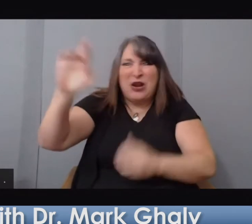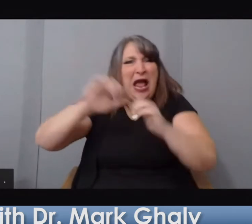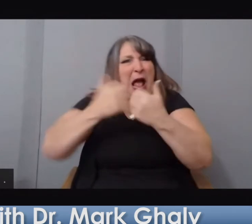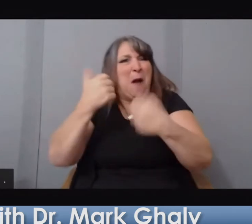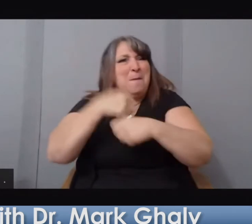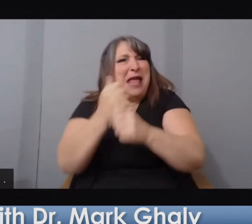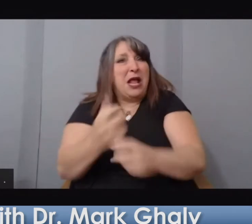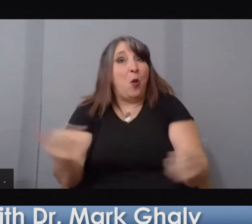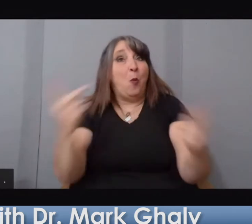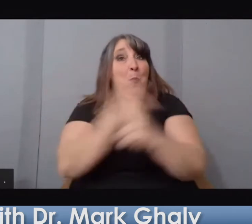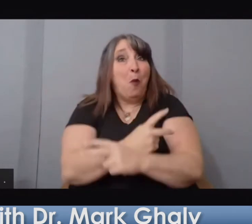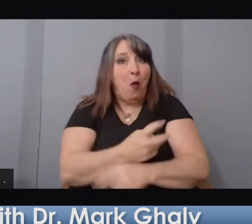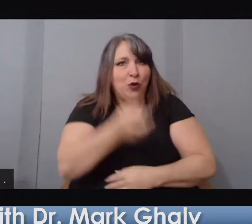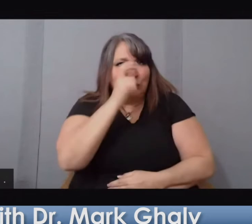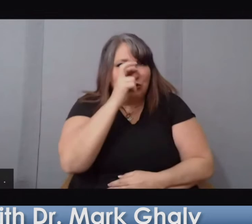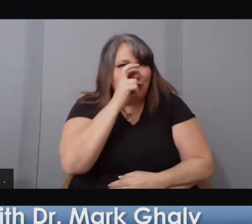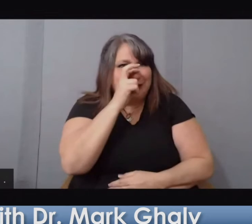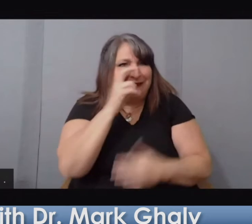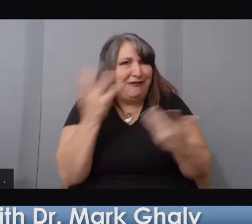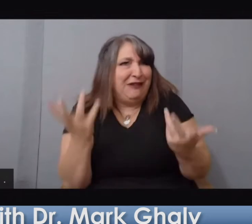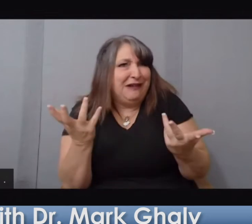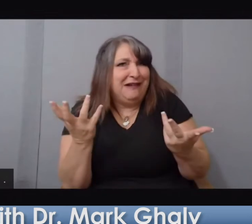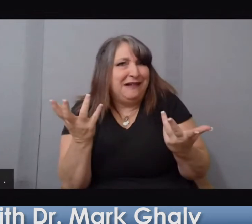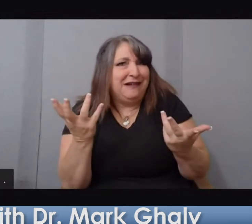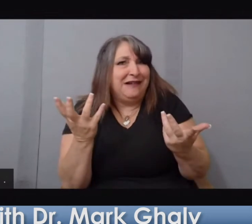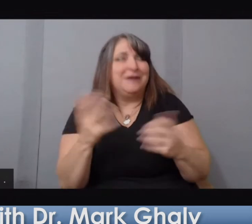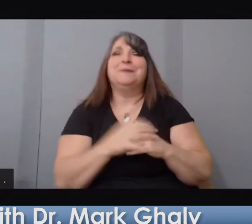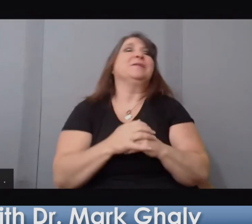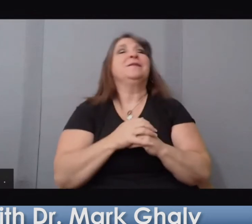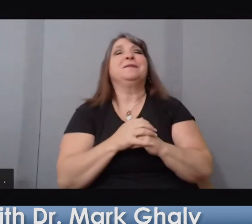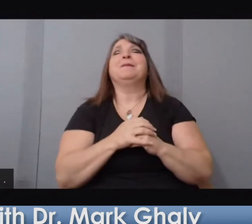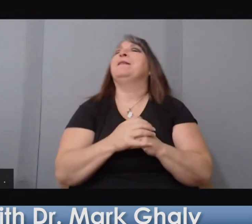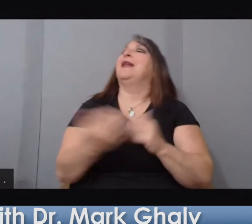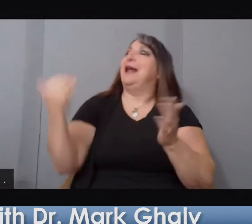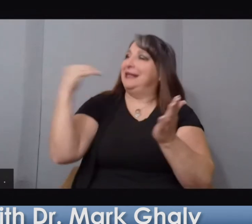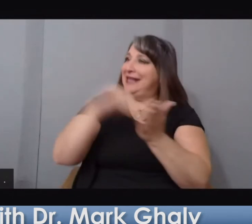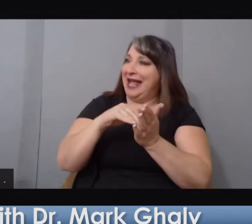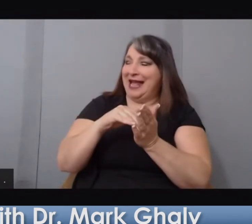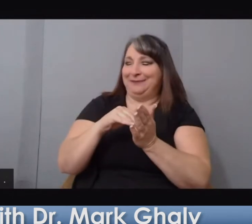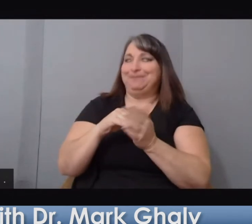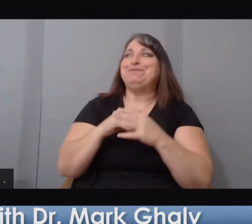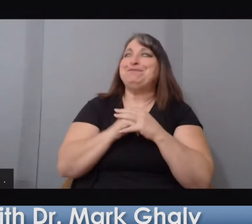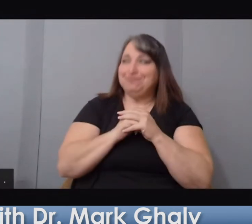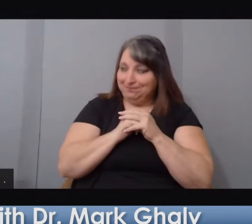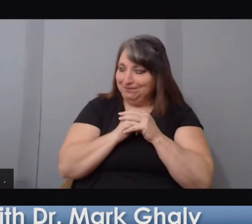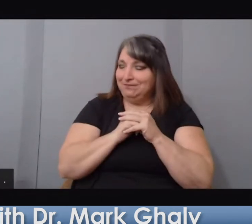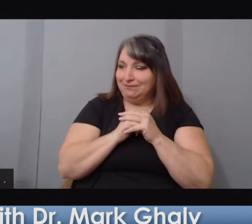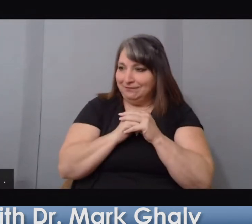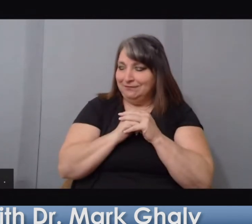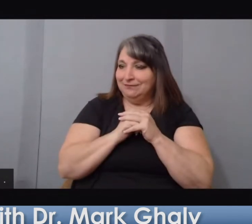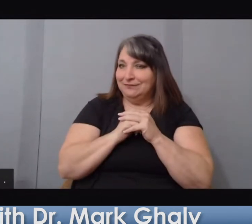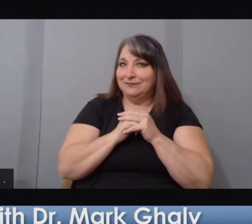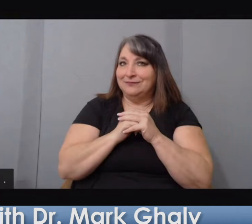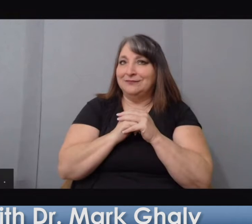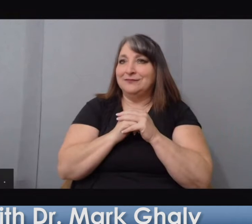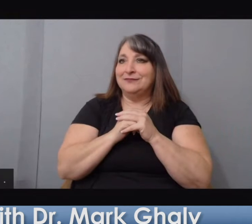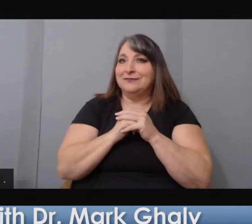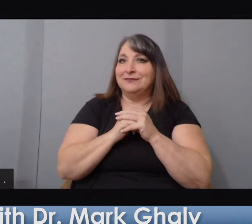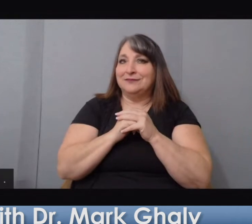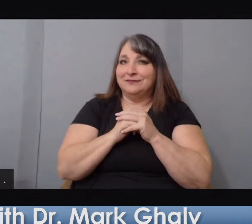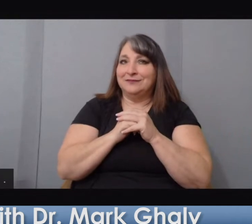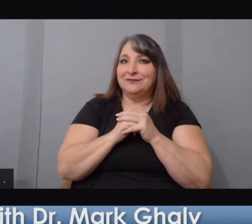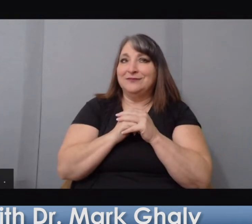option? Yeah, again, as it relates to the first part of your question, I'll point you back to